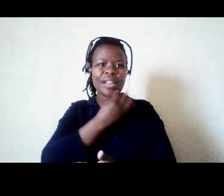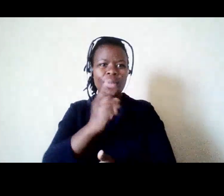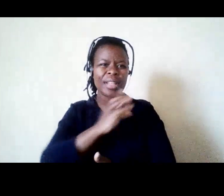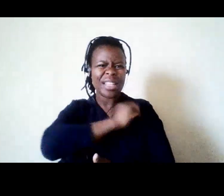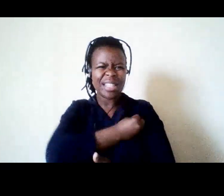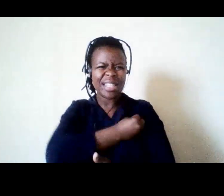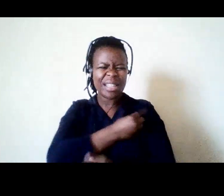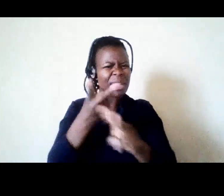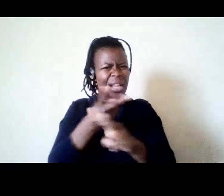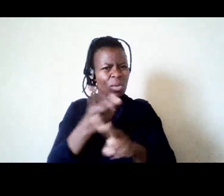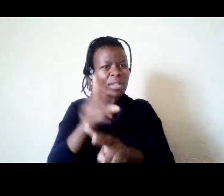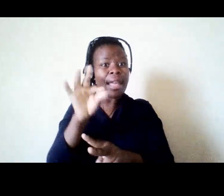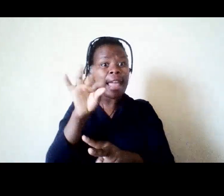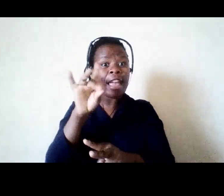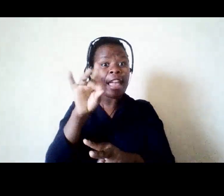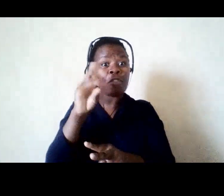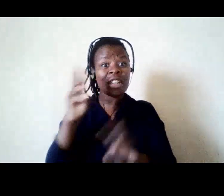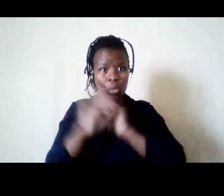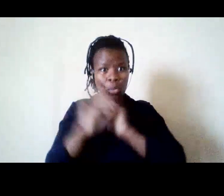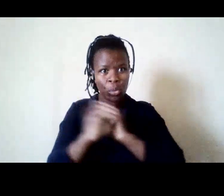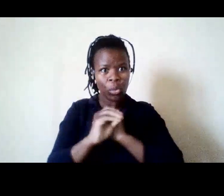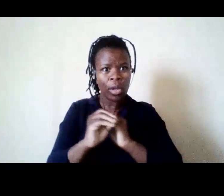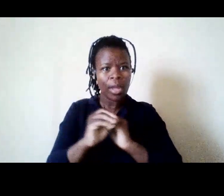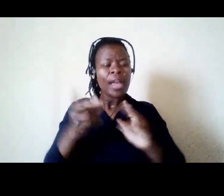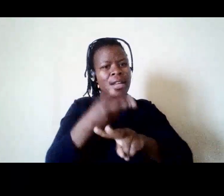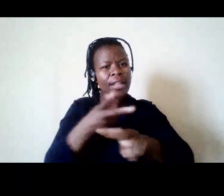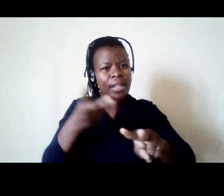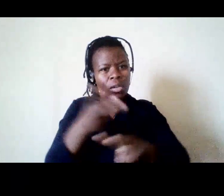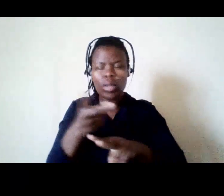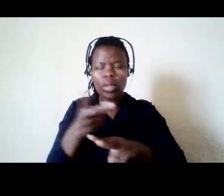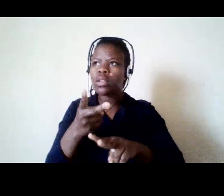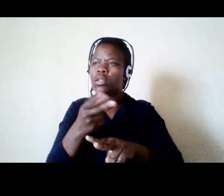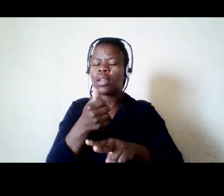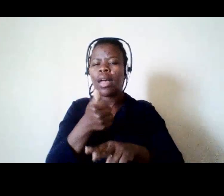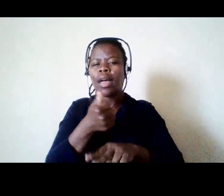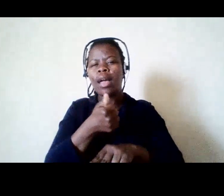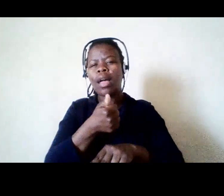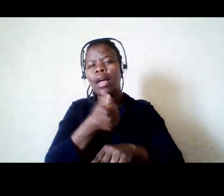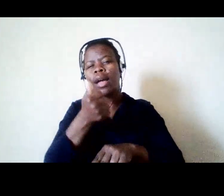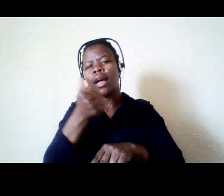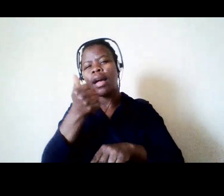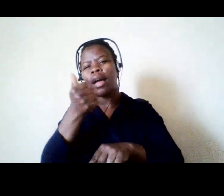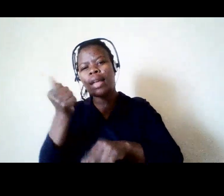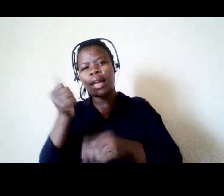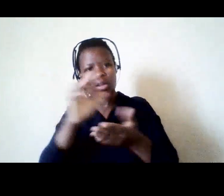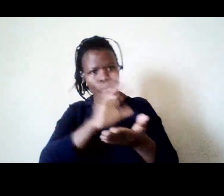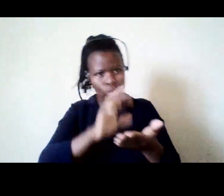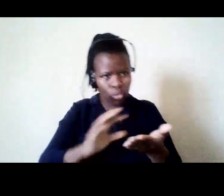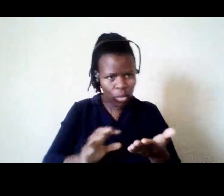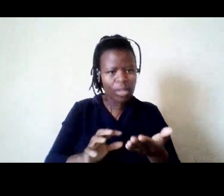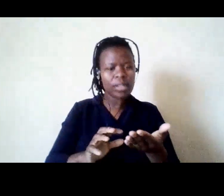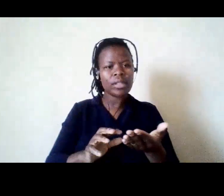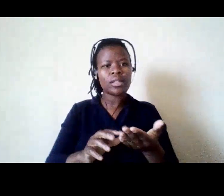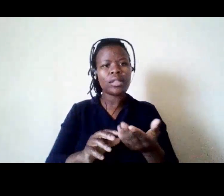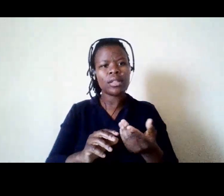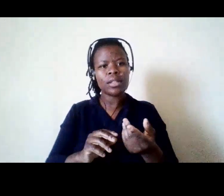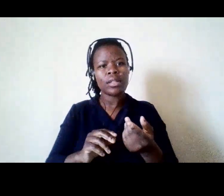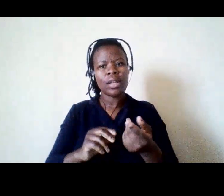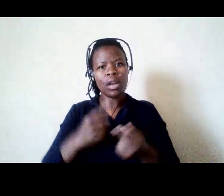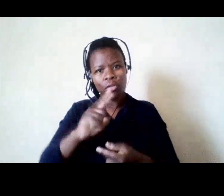day. It's only recognized into certain scenarios, especially for commemorations and